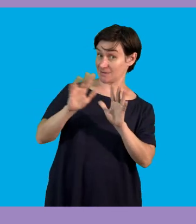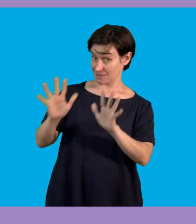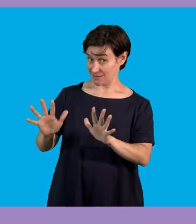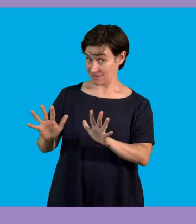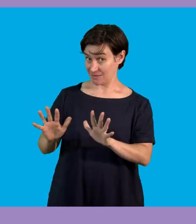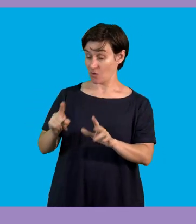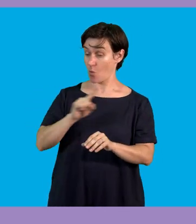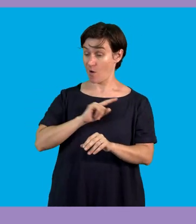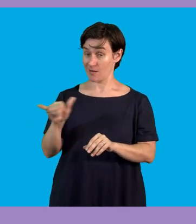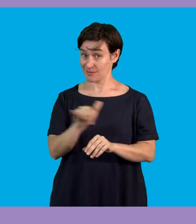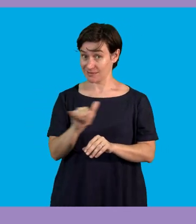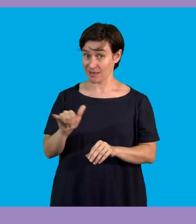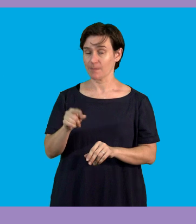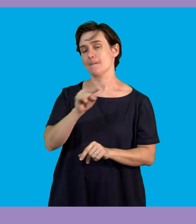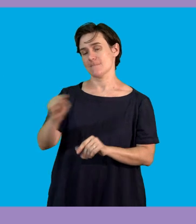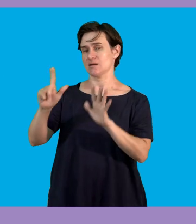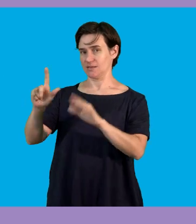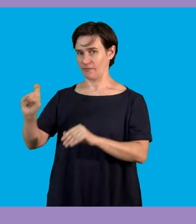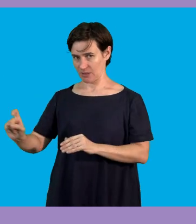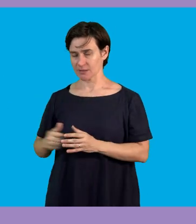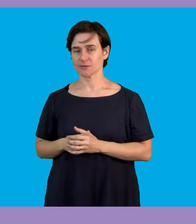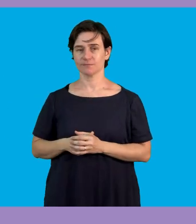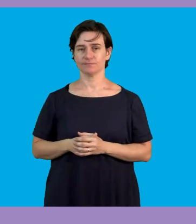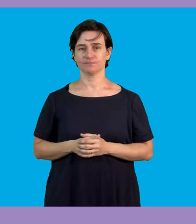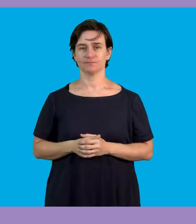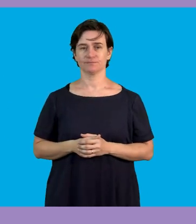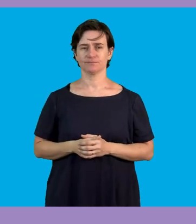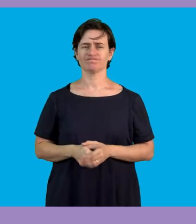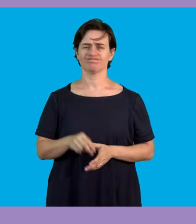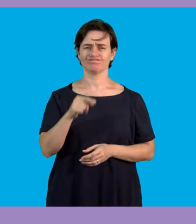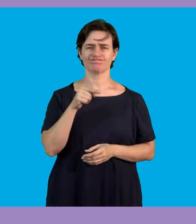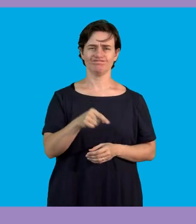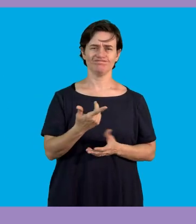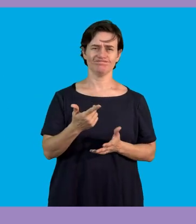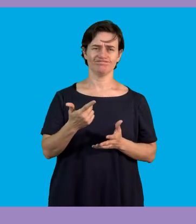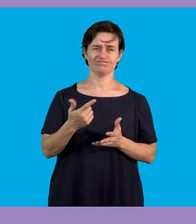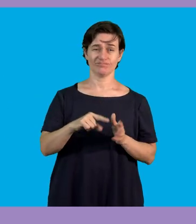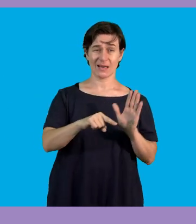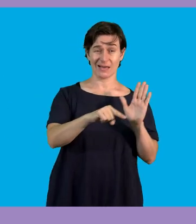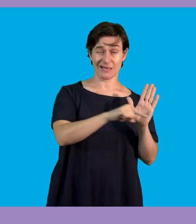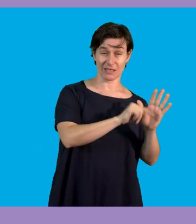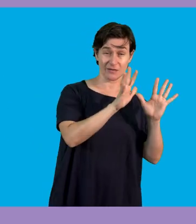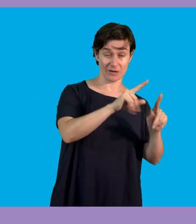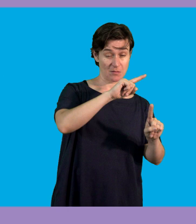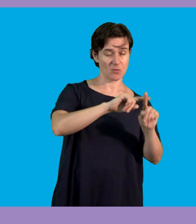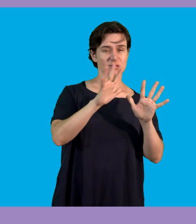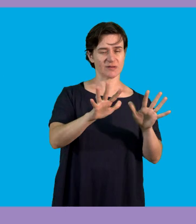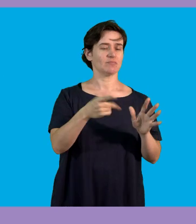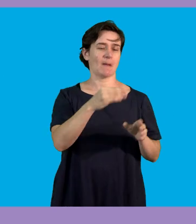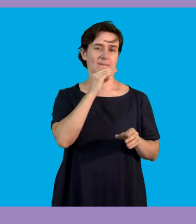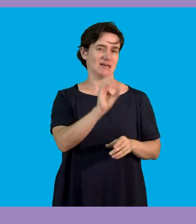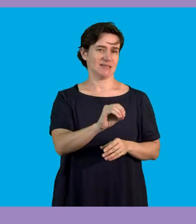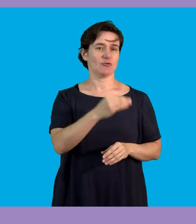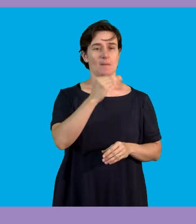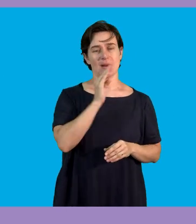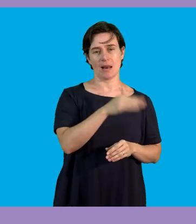10 minus 7x. And then negative 7 and negative 10 and positive 10 would